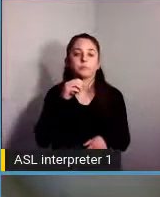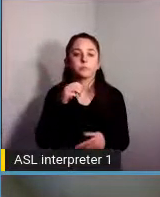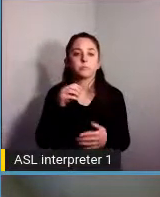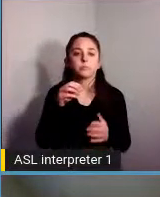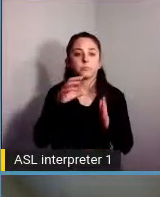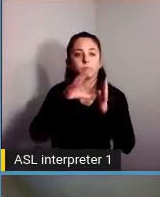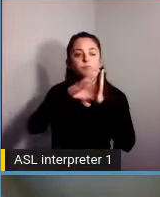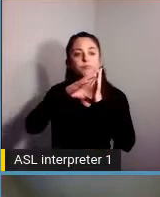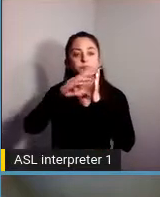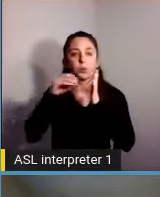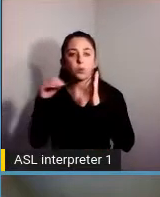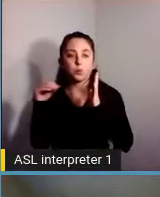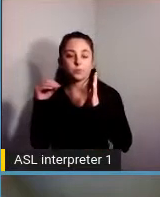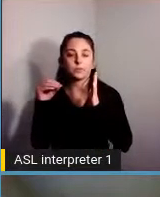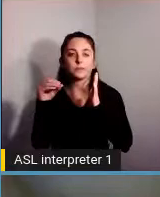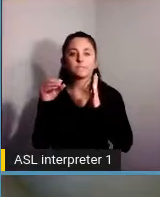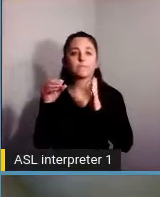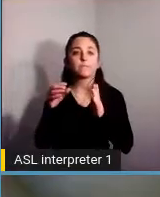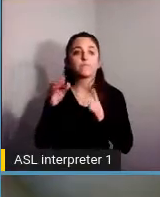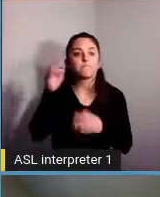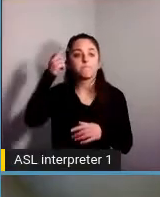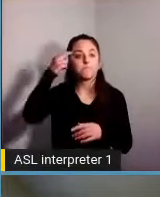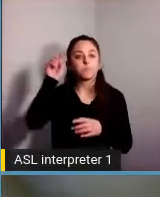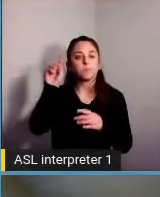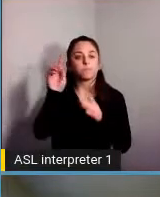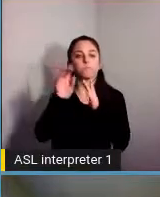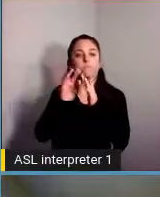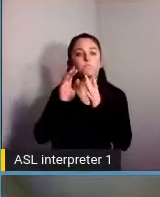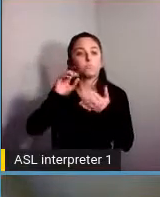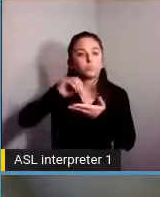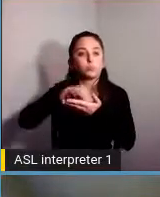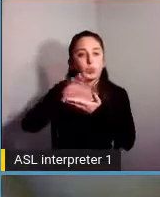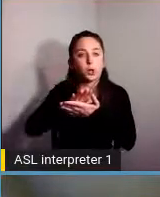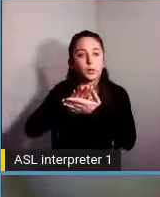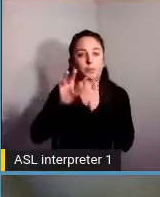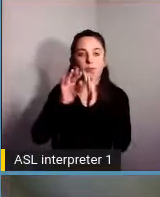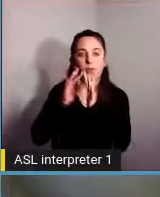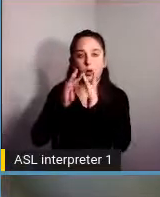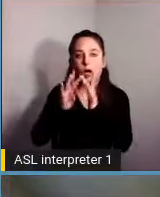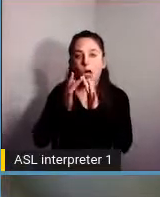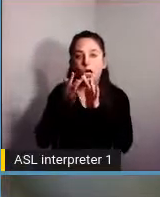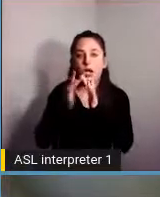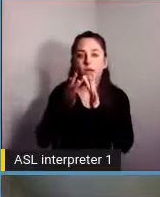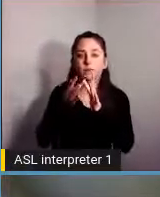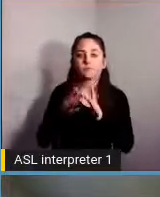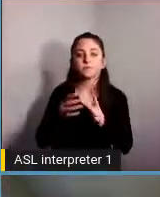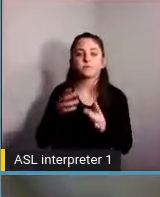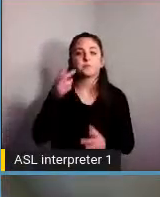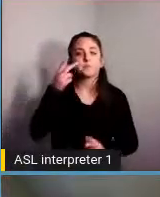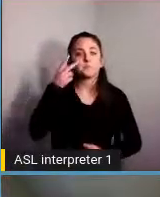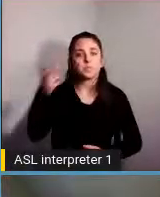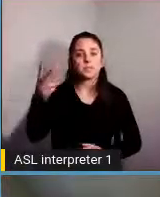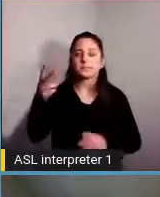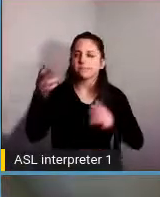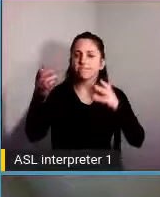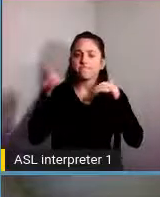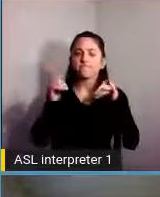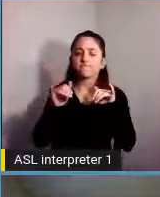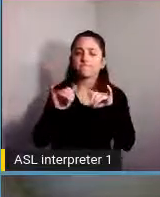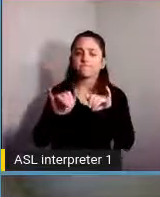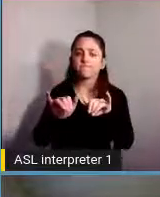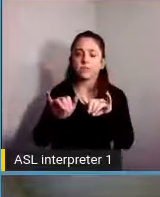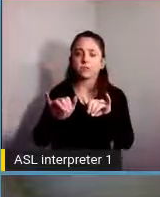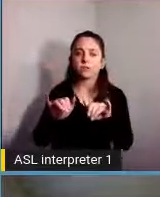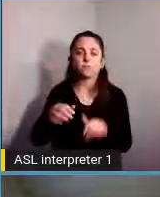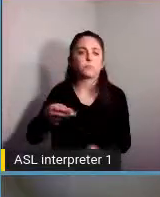dummied down version for the internet. But even though it does have that dummied down version, it's still very high